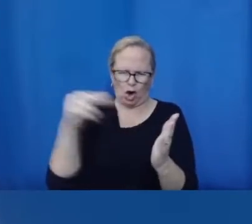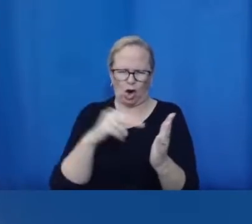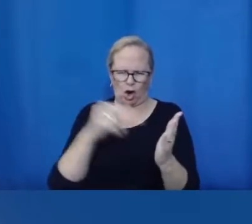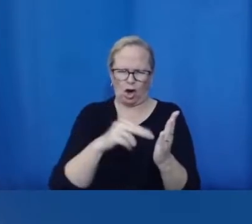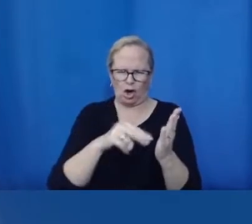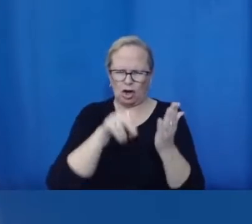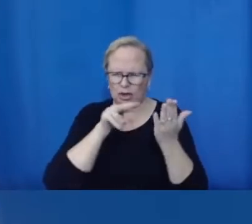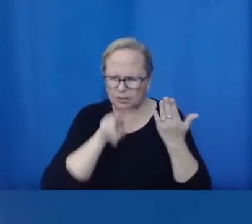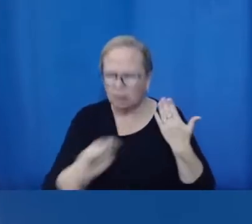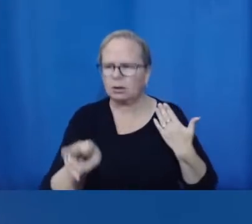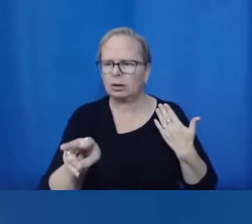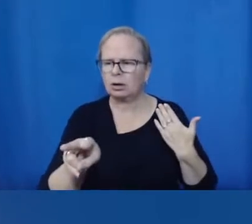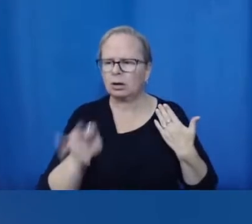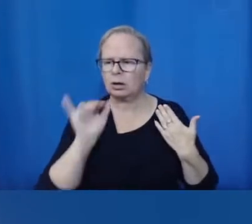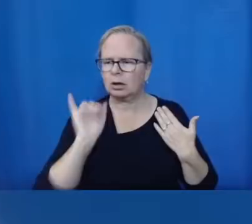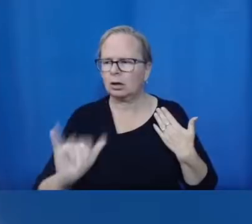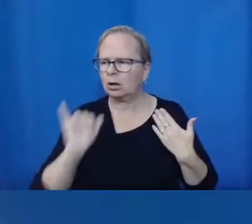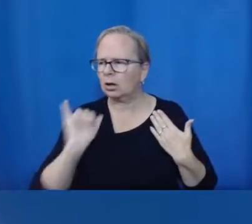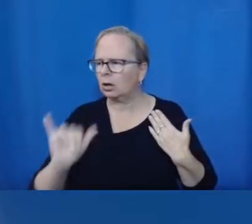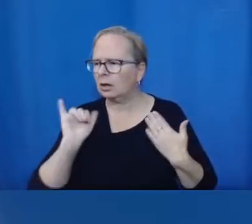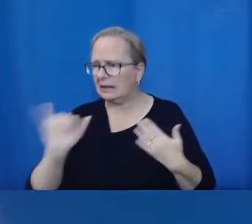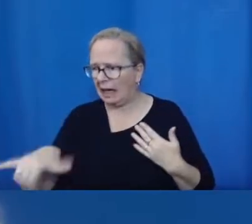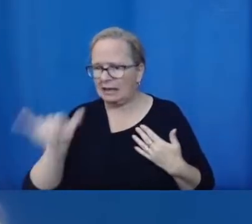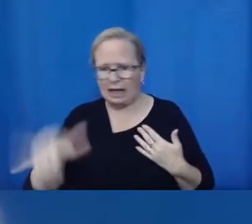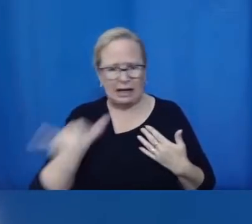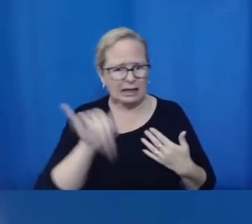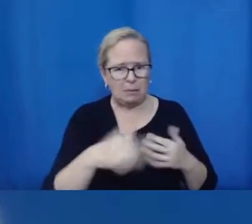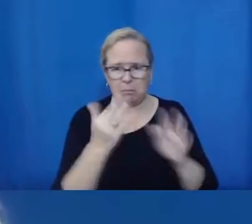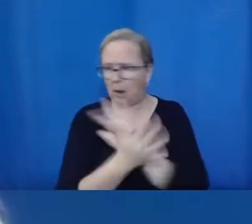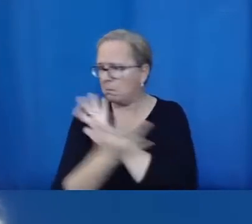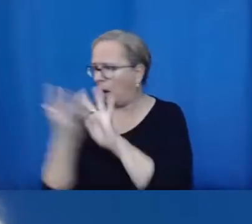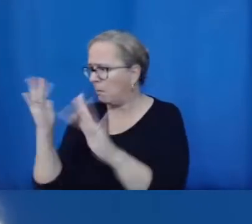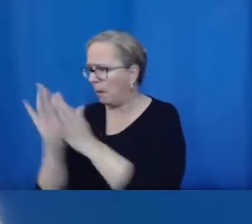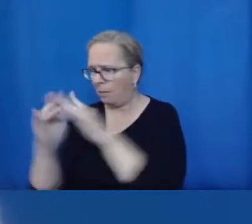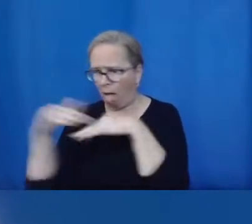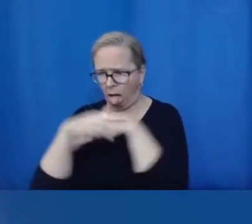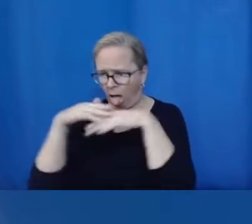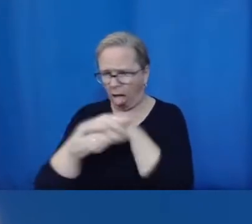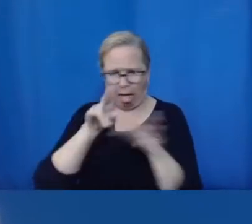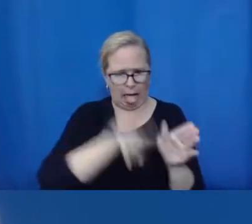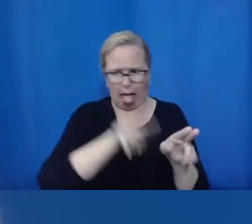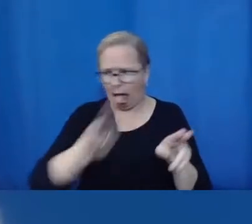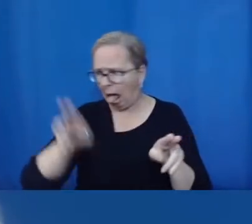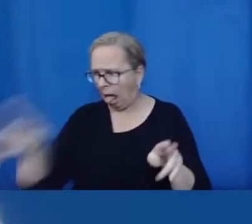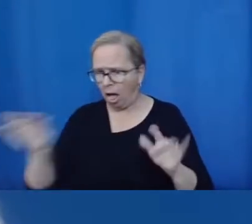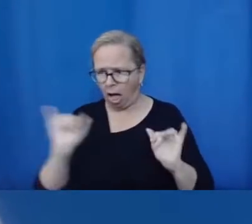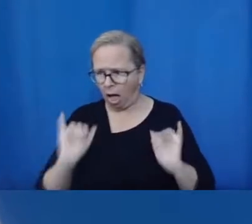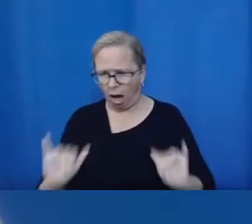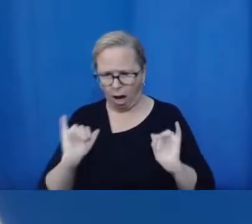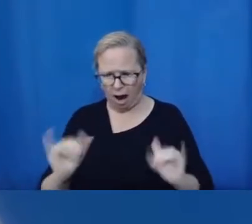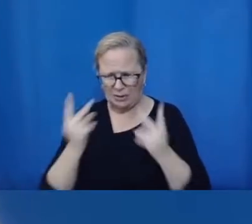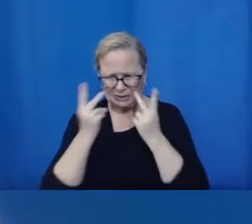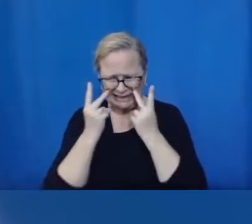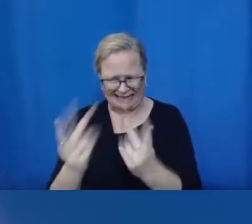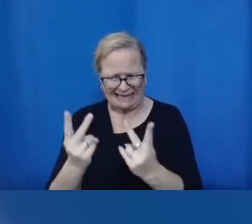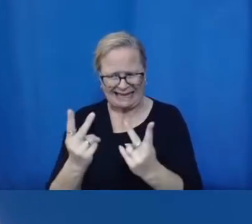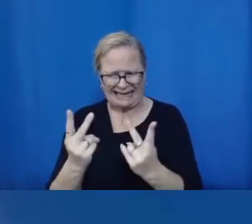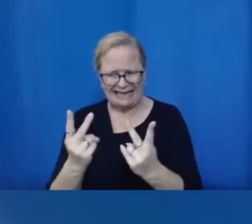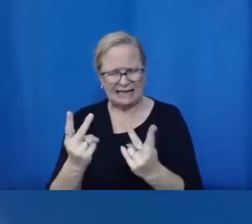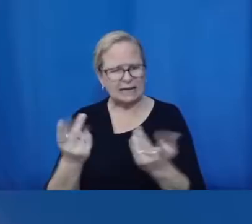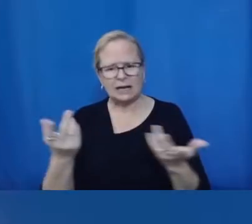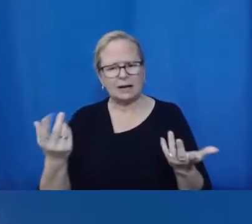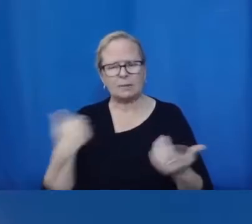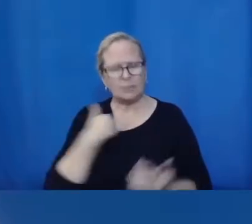is impossible to bridge unless you can see for yourselves what we have been trying to communicate to